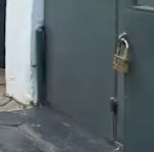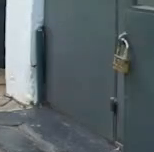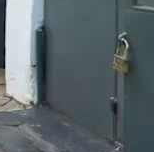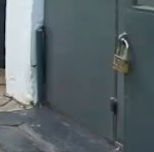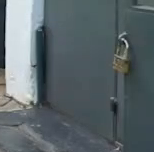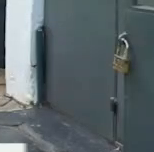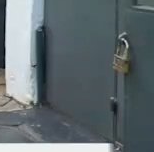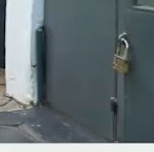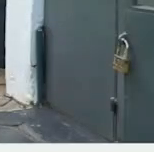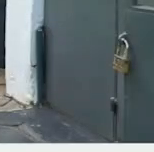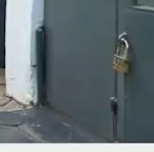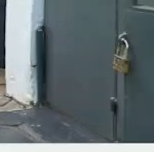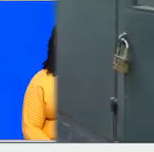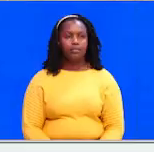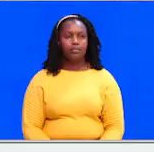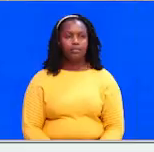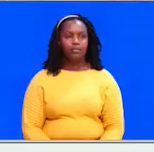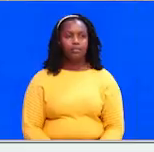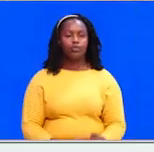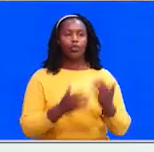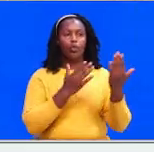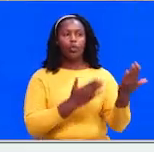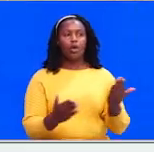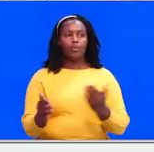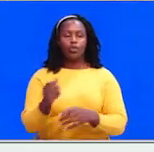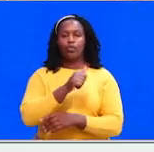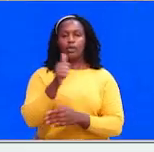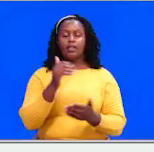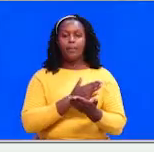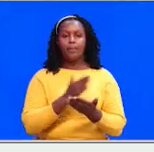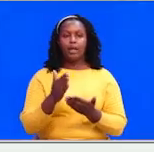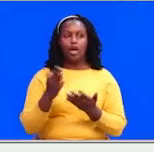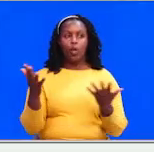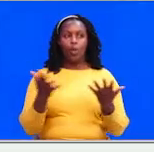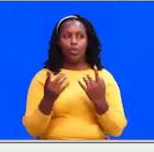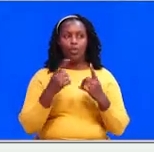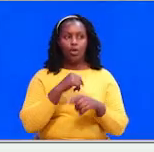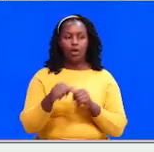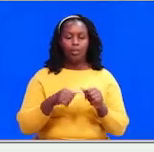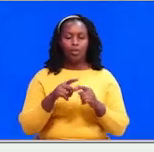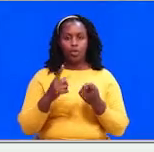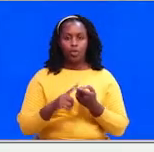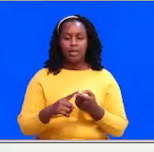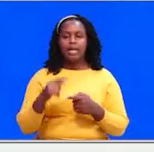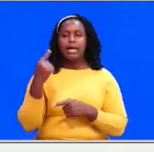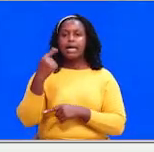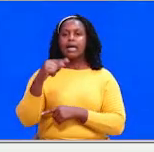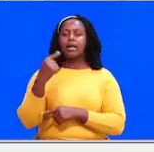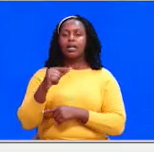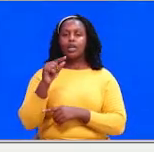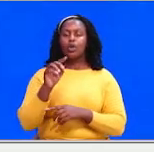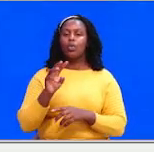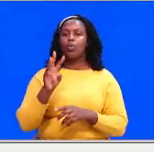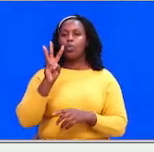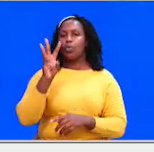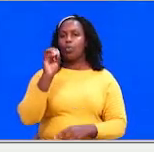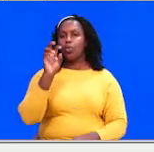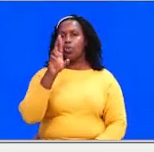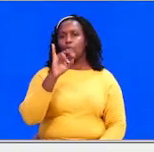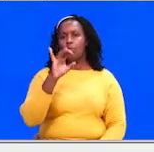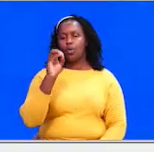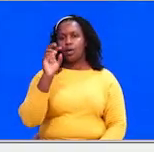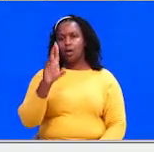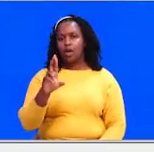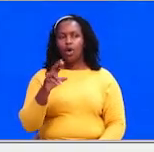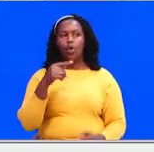All right, welcome to yet another segment that I absolutely love. It's called Green Warriors on Green Fix right here on TV47, where we focus on